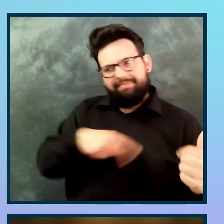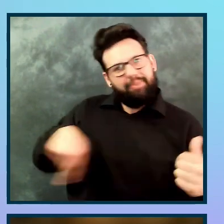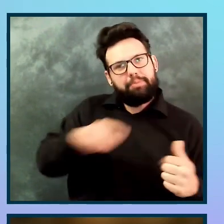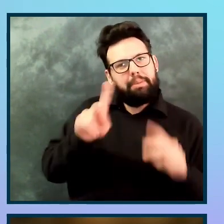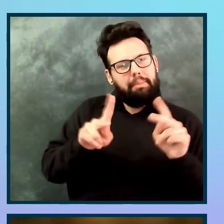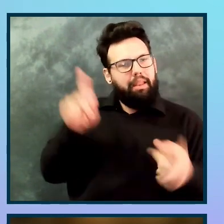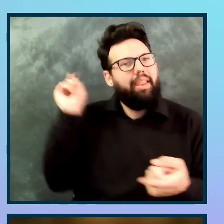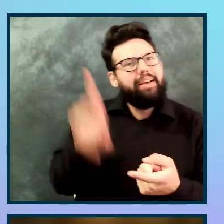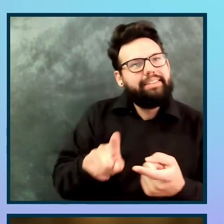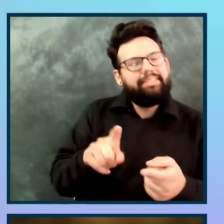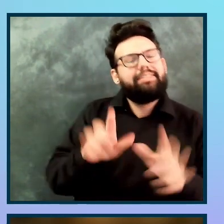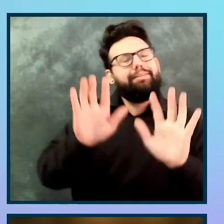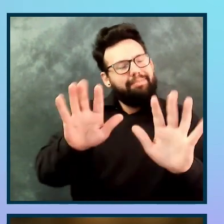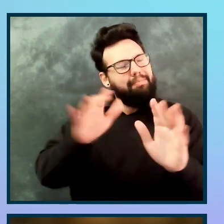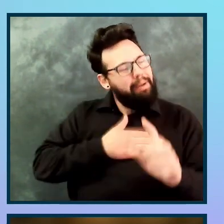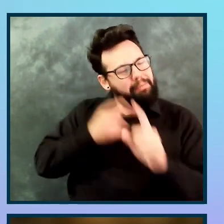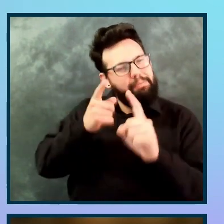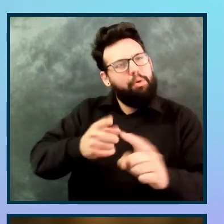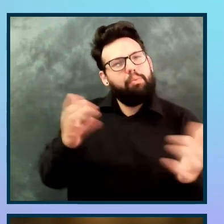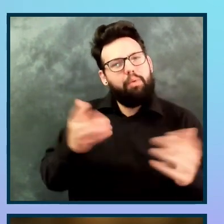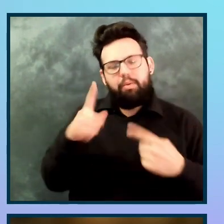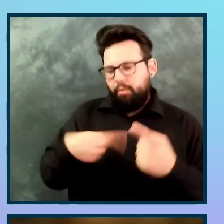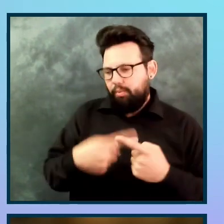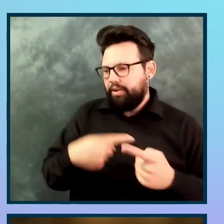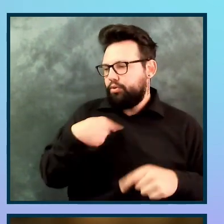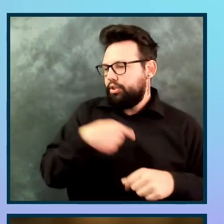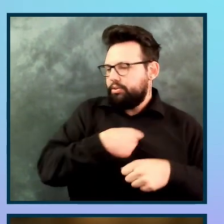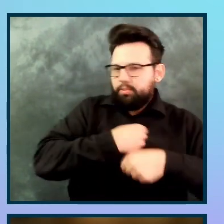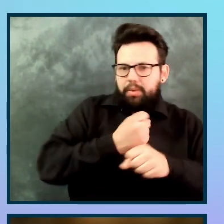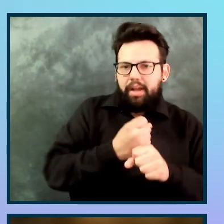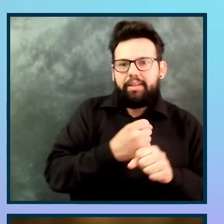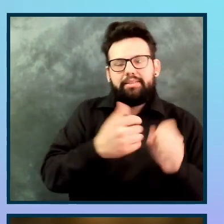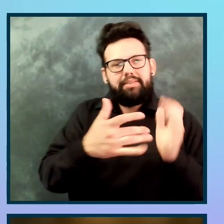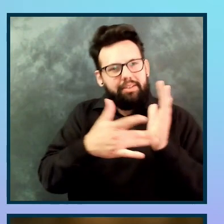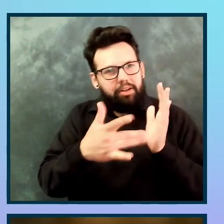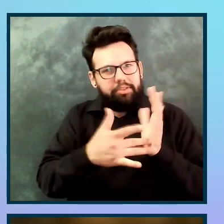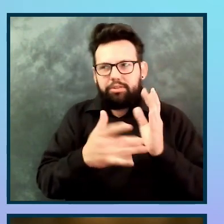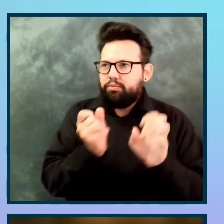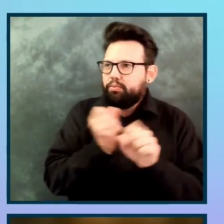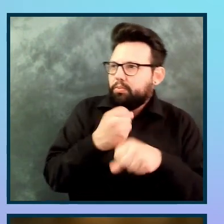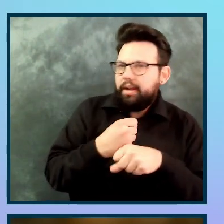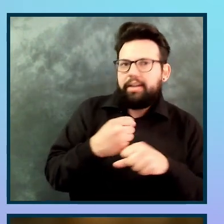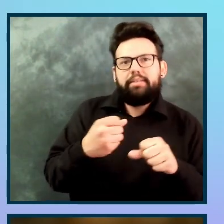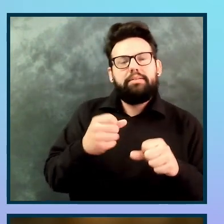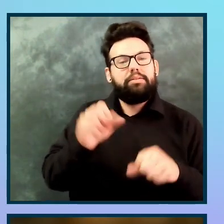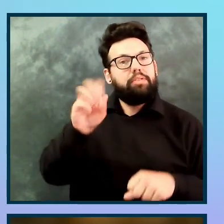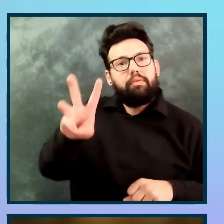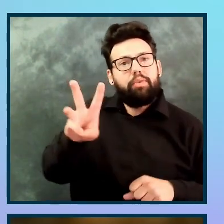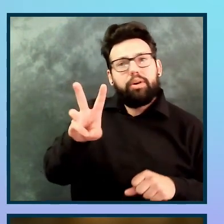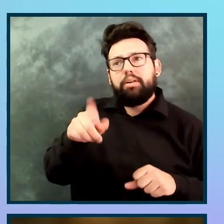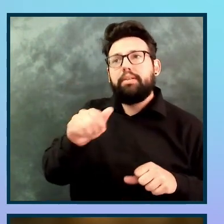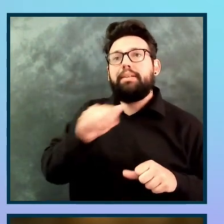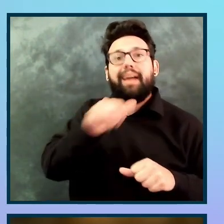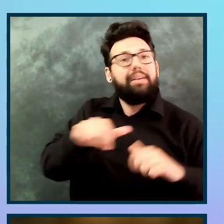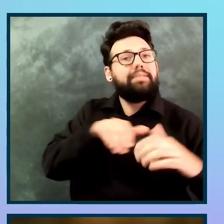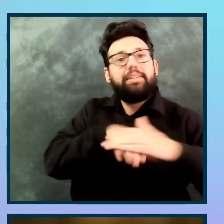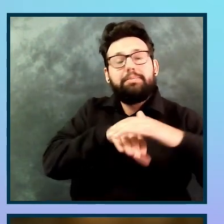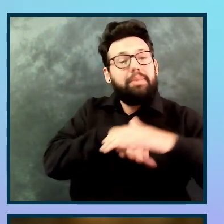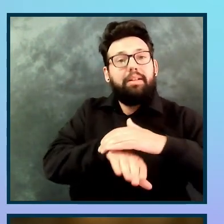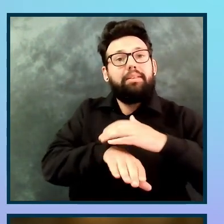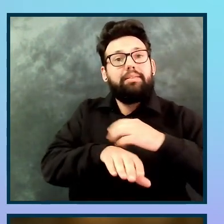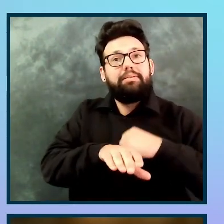we create technology and software and digital spaces that are not accessible, is that inherently we